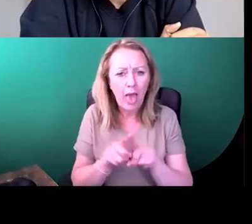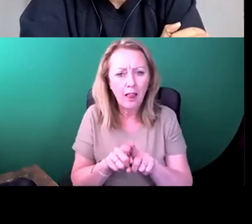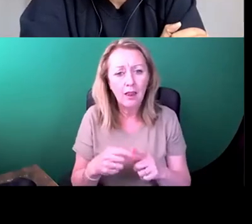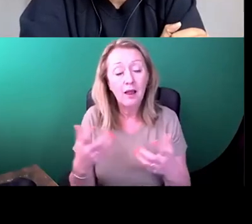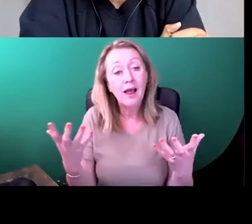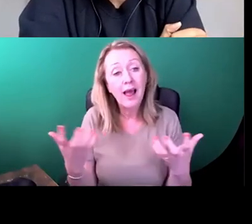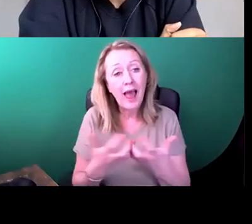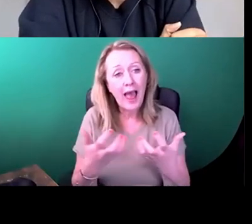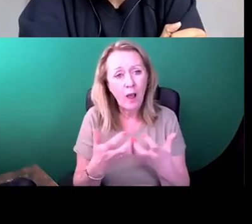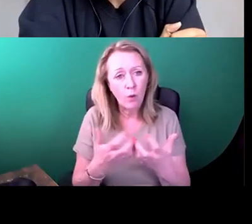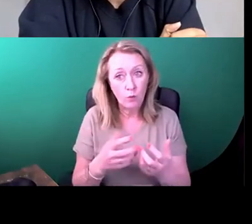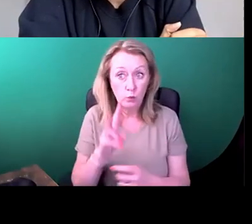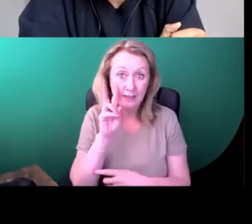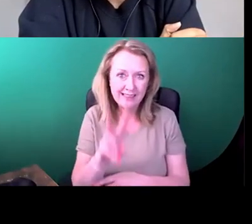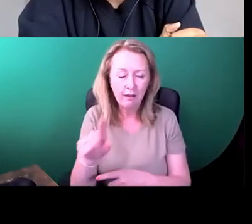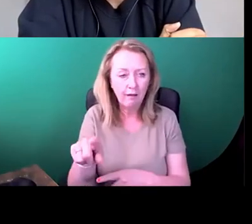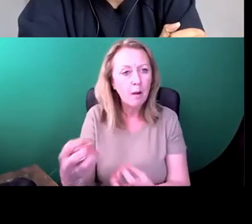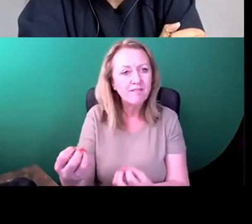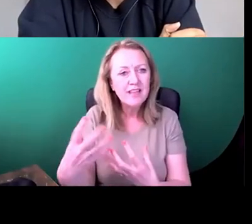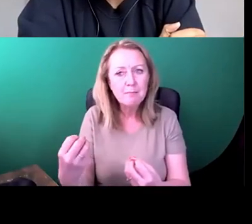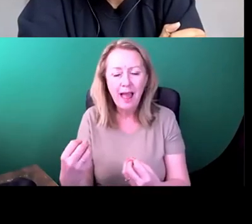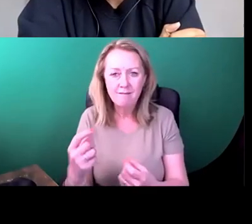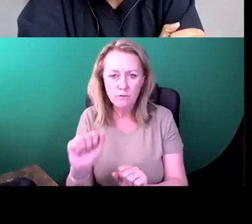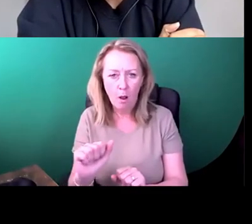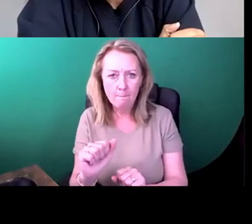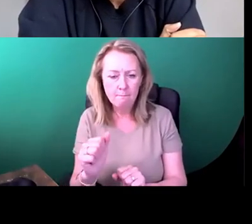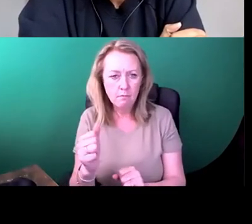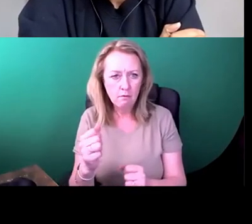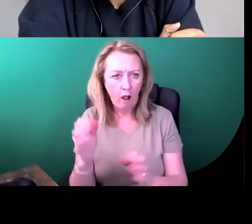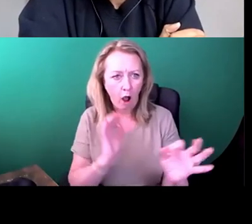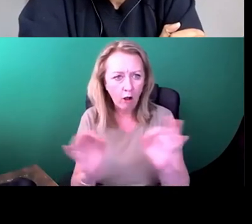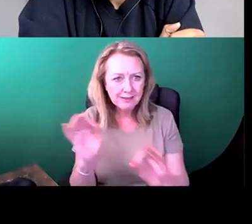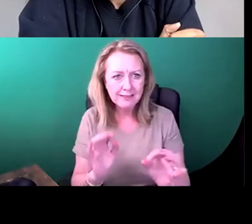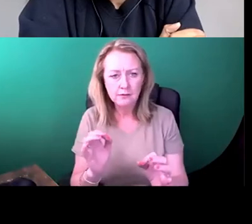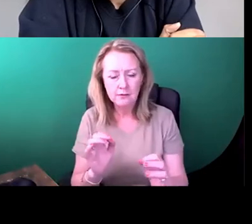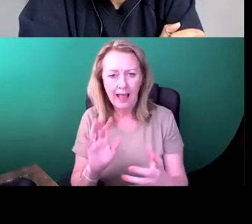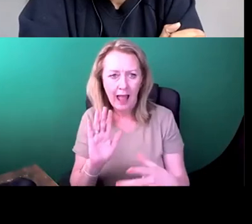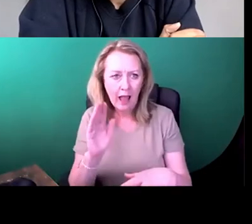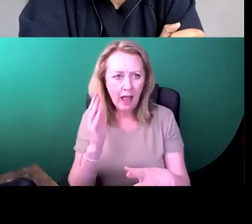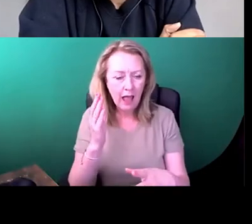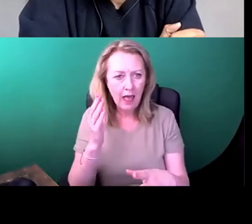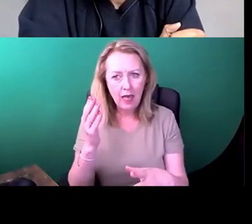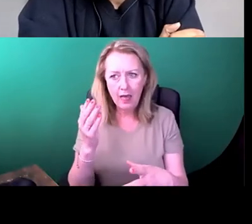illustrated through seeing firsthand how feedback from artists had a direct impact on